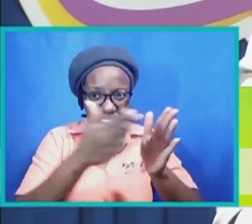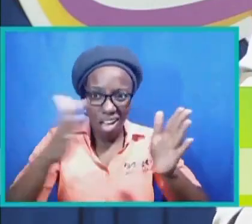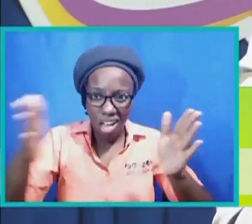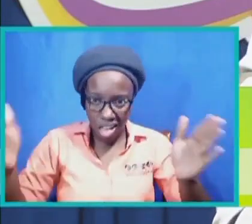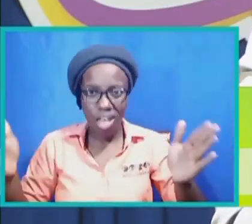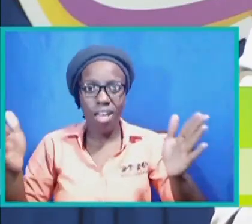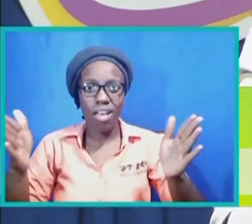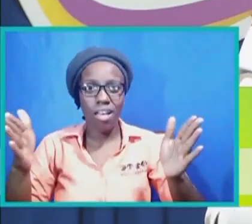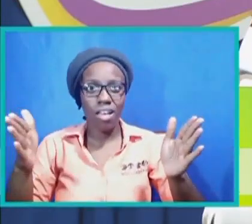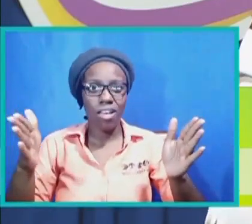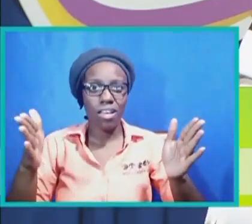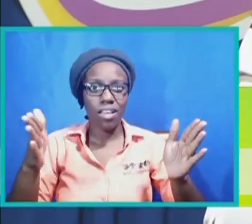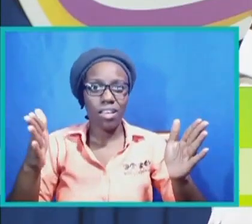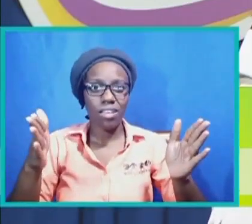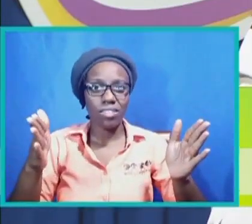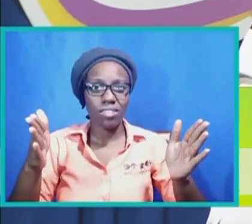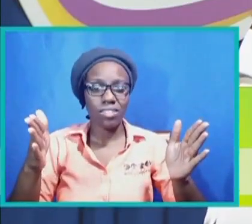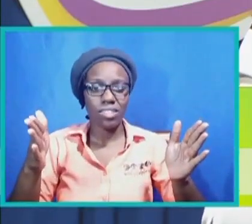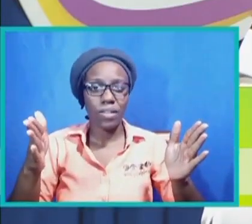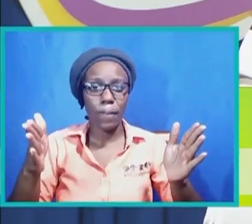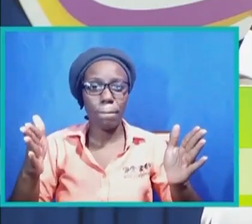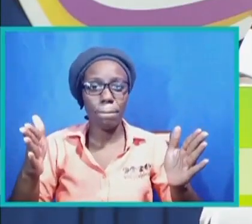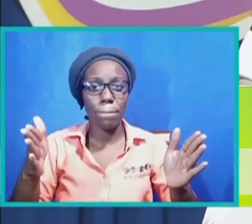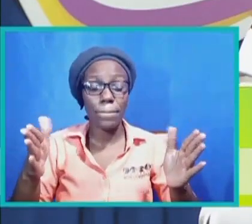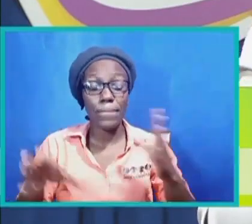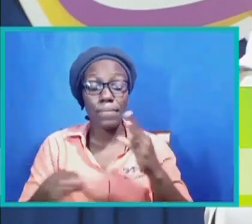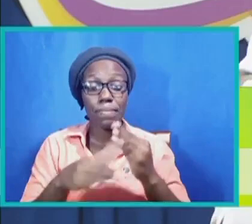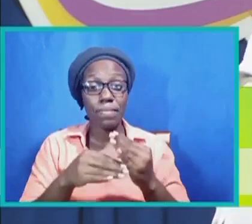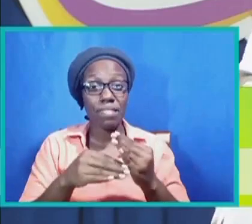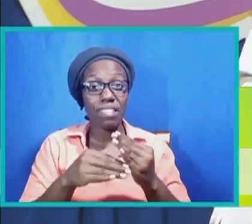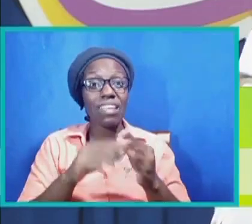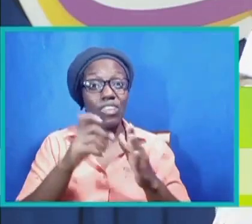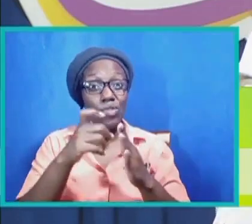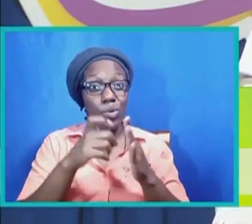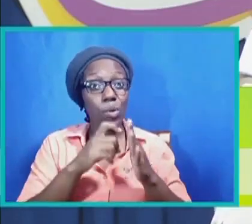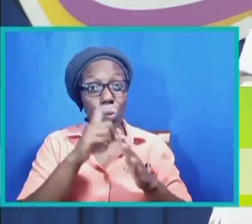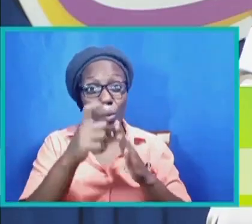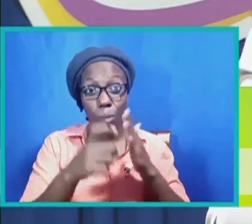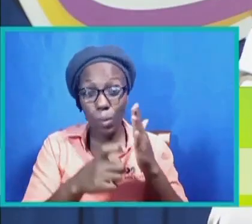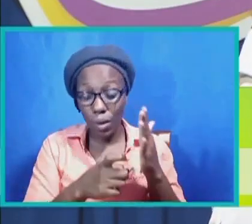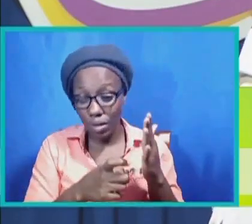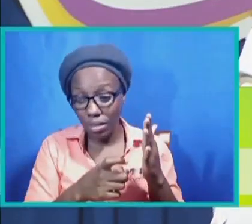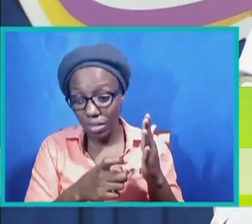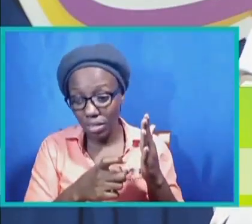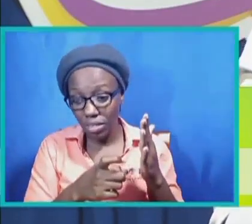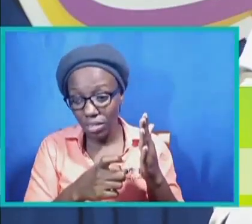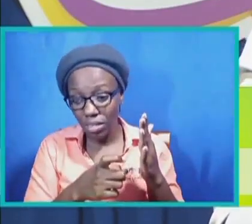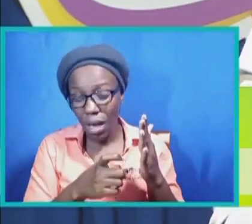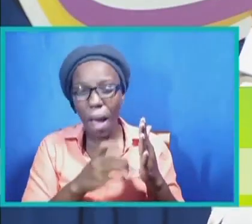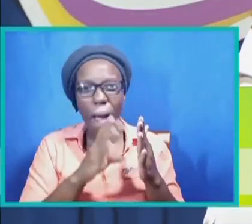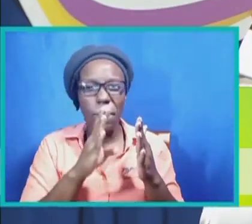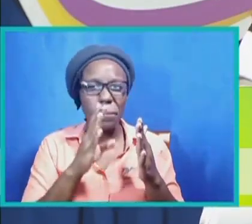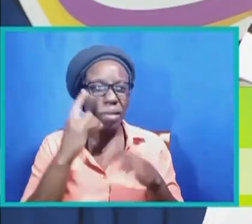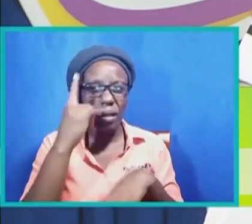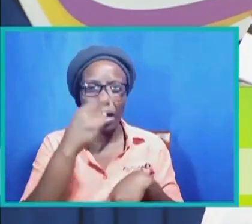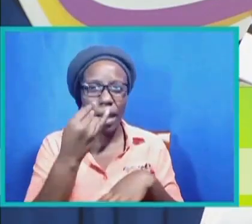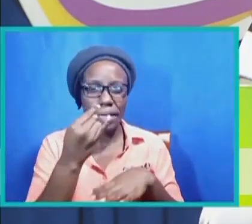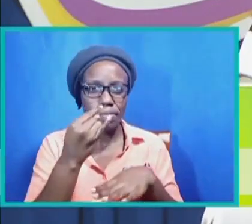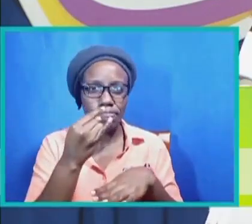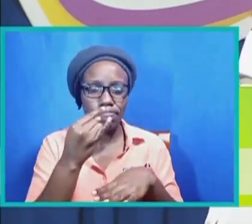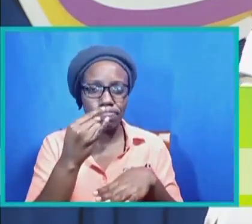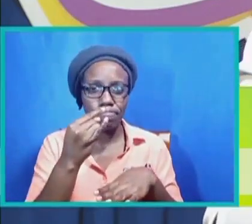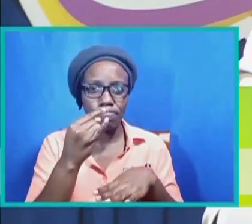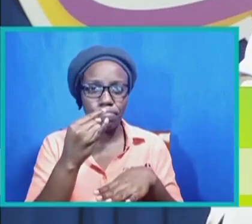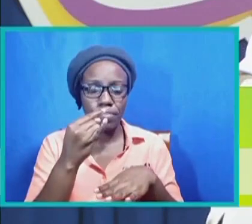in and of themselves, and they require what I would call a bespoke approach to improvement. And so